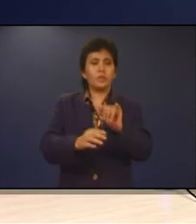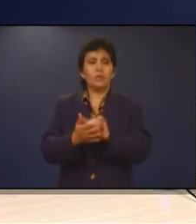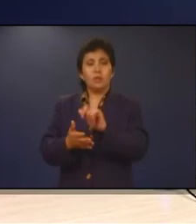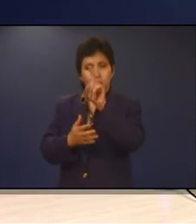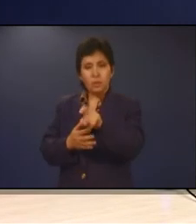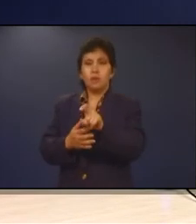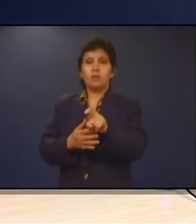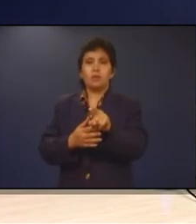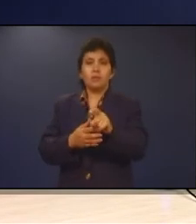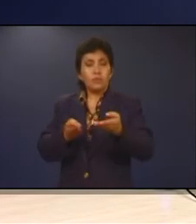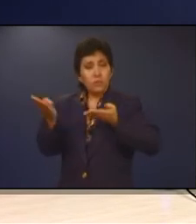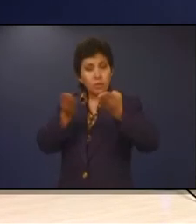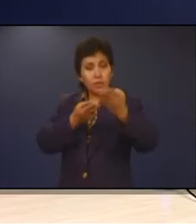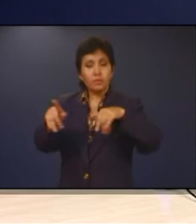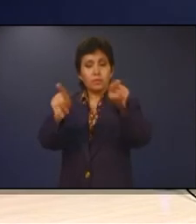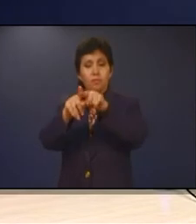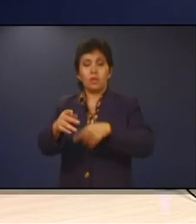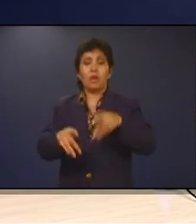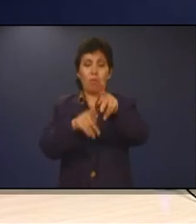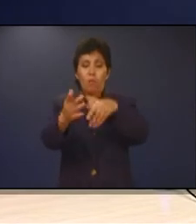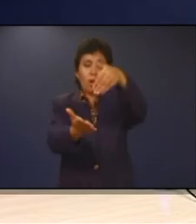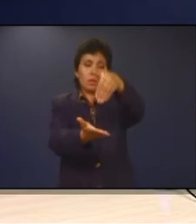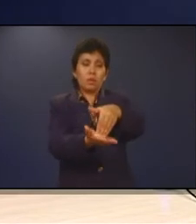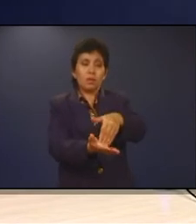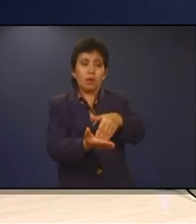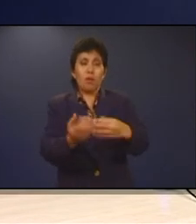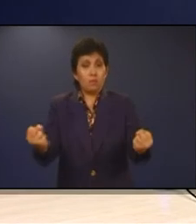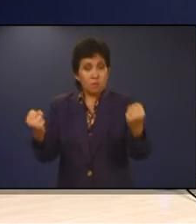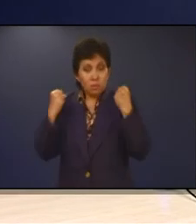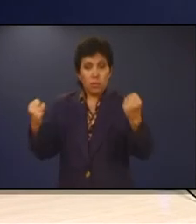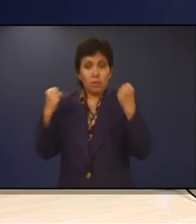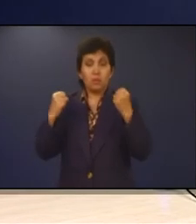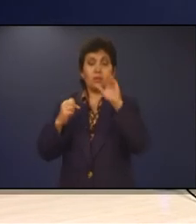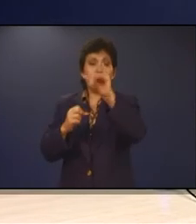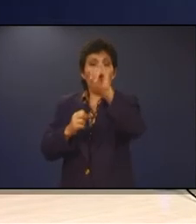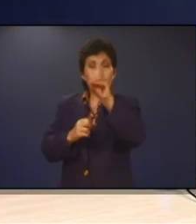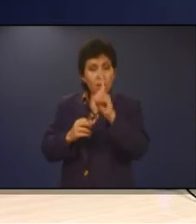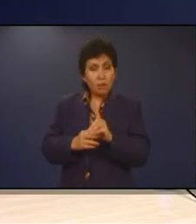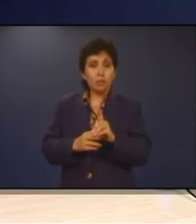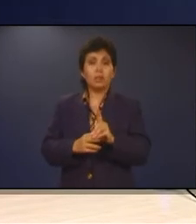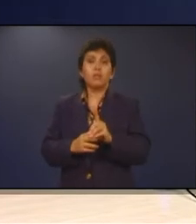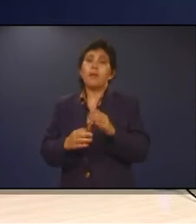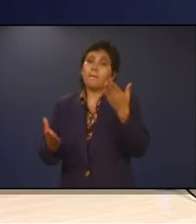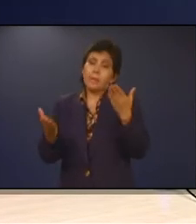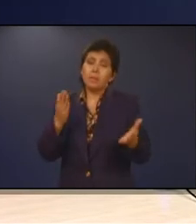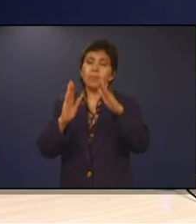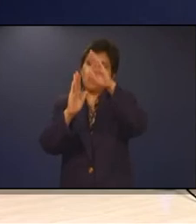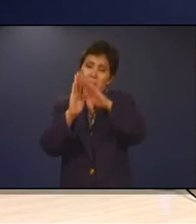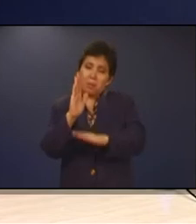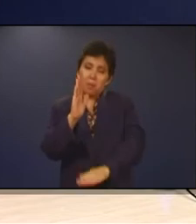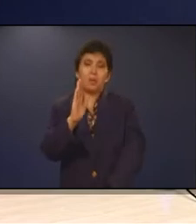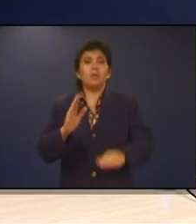it would mediate. It would serve like a middleman, or it might strengthen your social identity, or it might